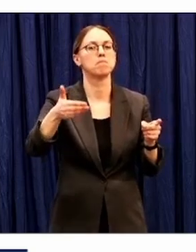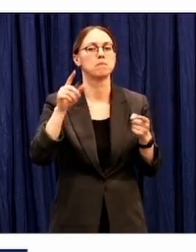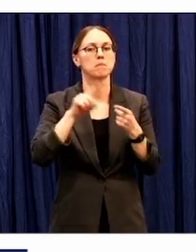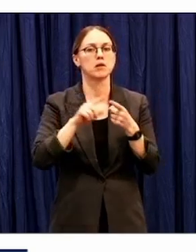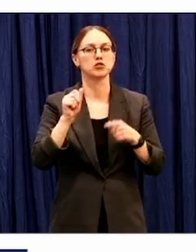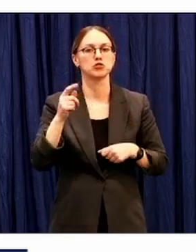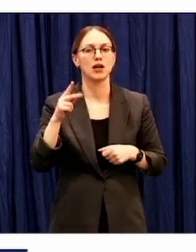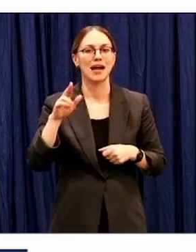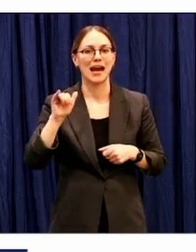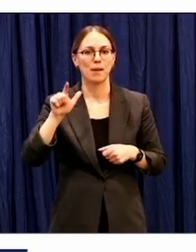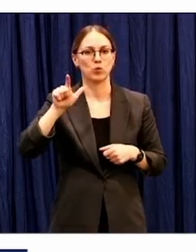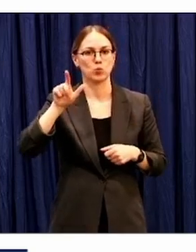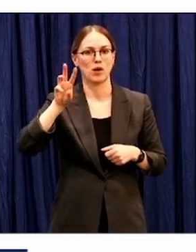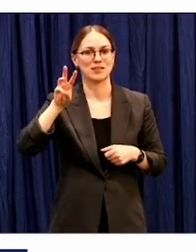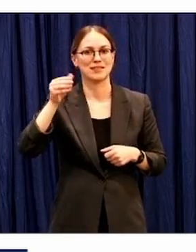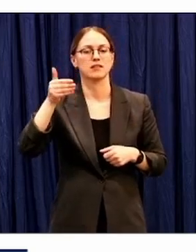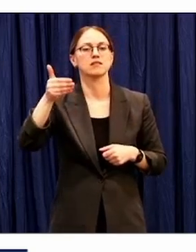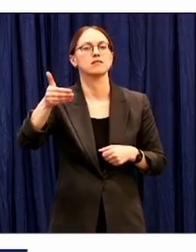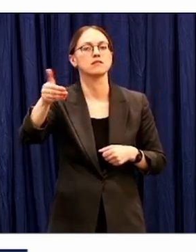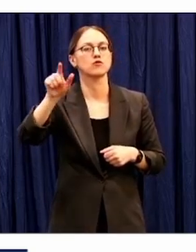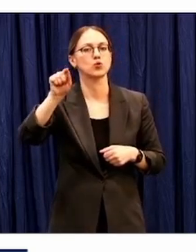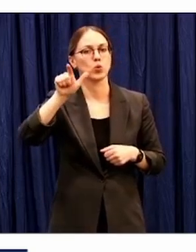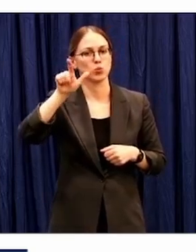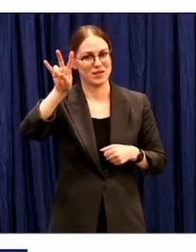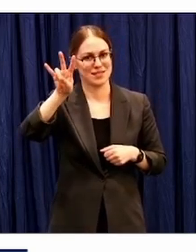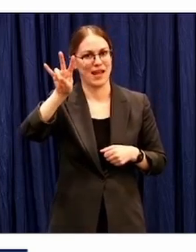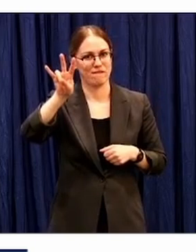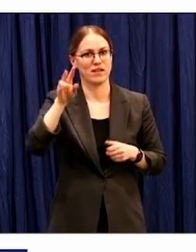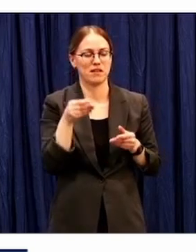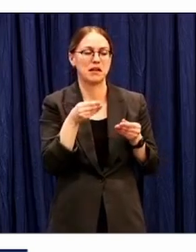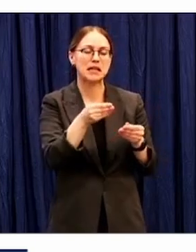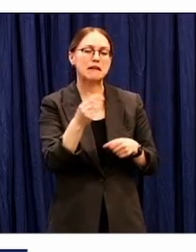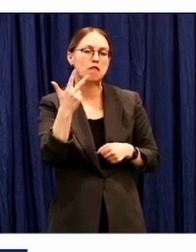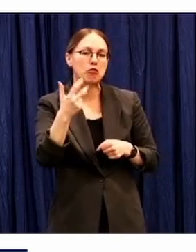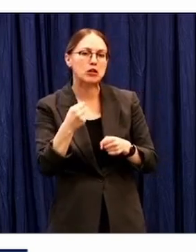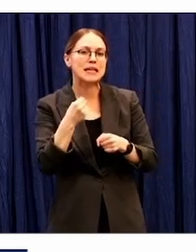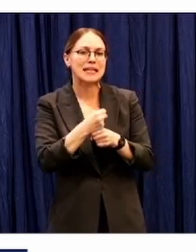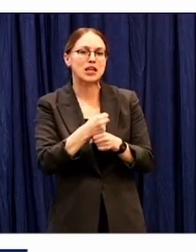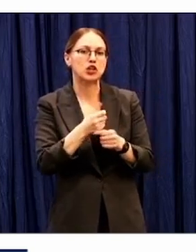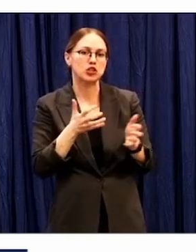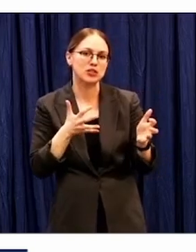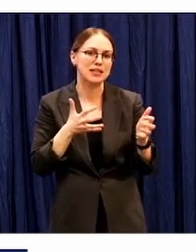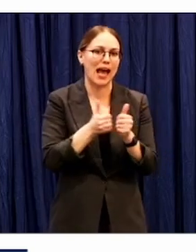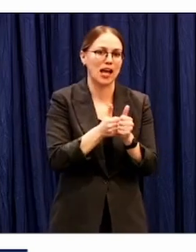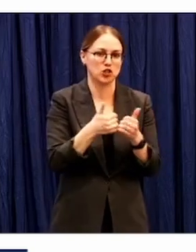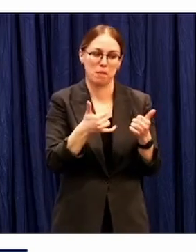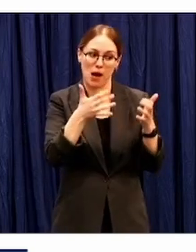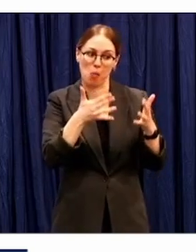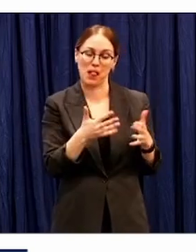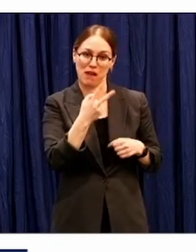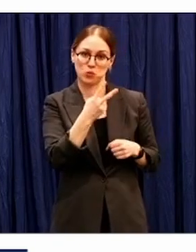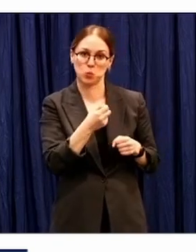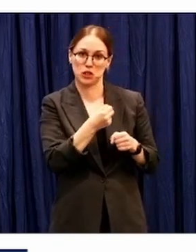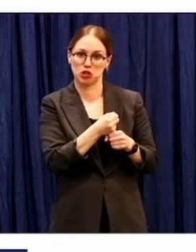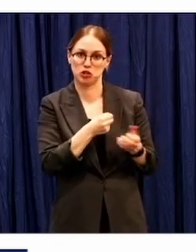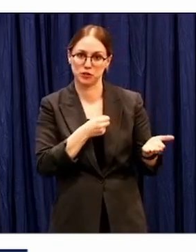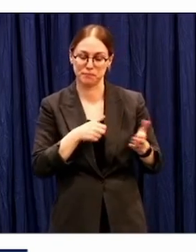of 2027. So they were given 3 years at the beginning. They are now down to about 2 years.